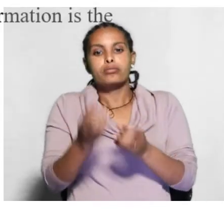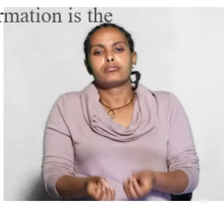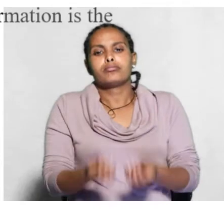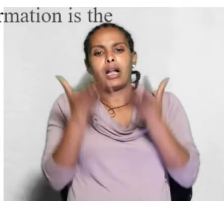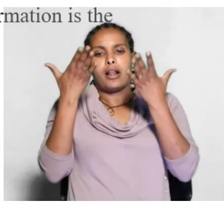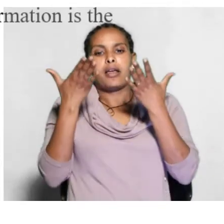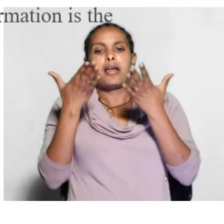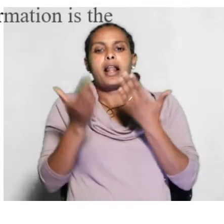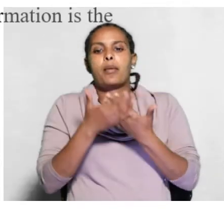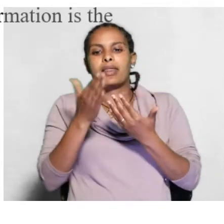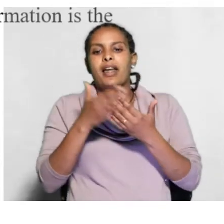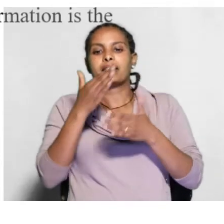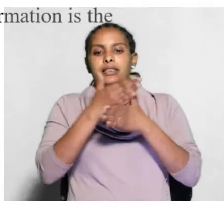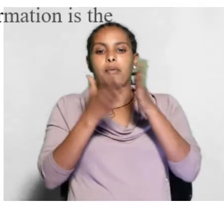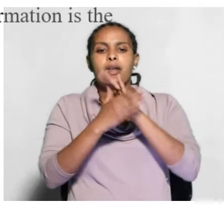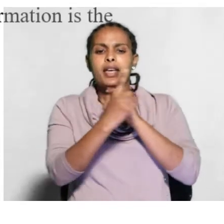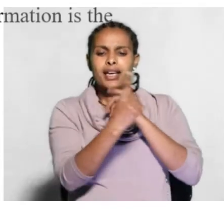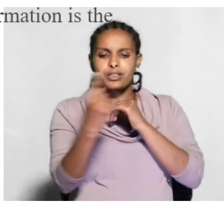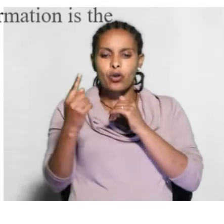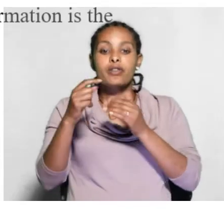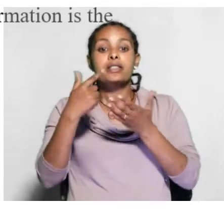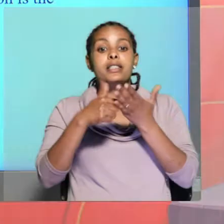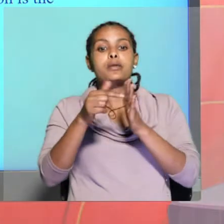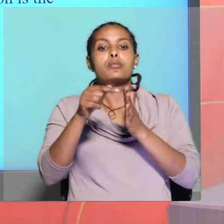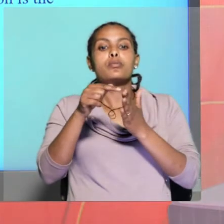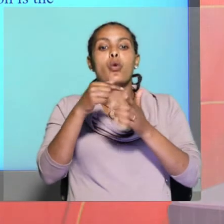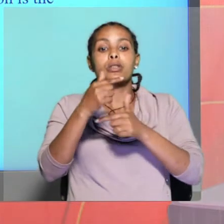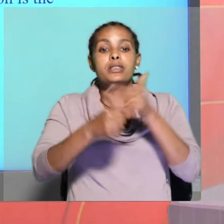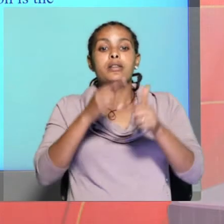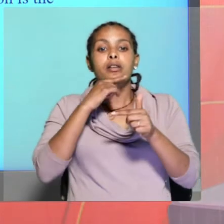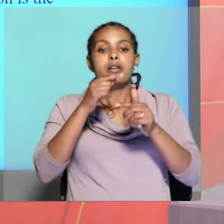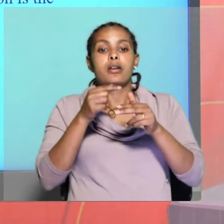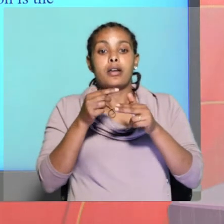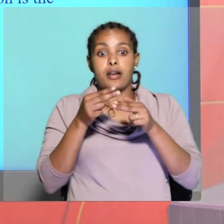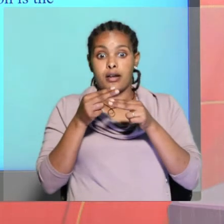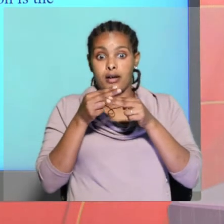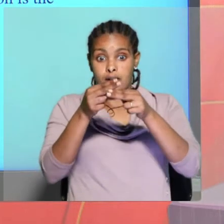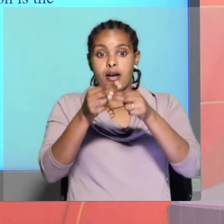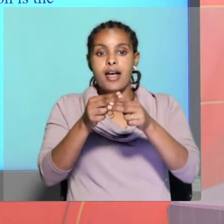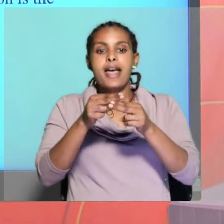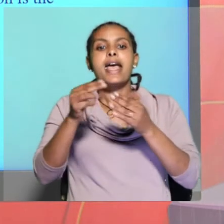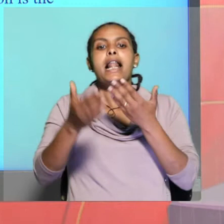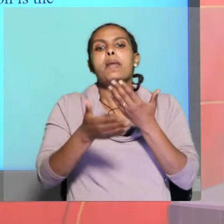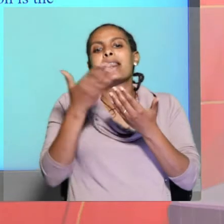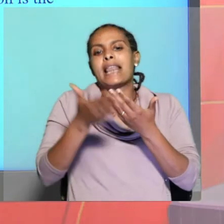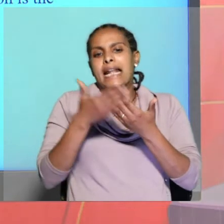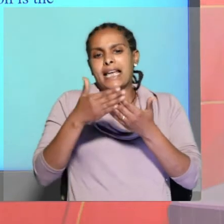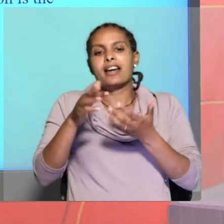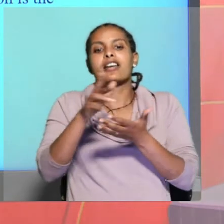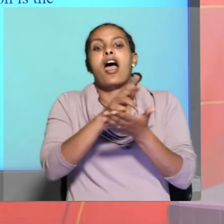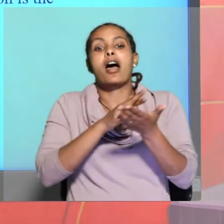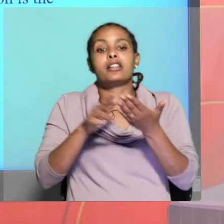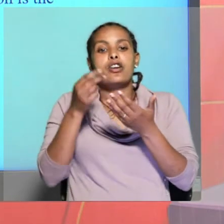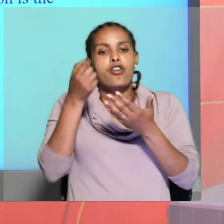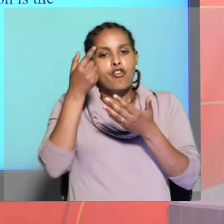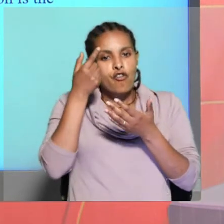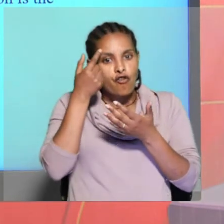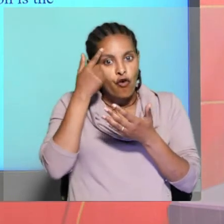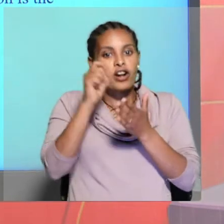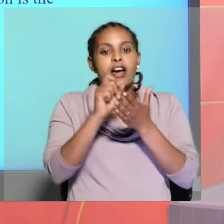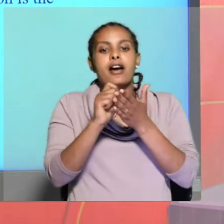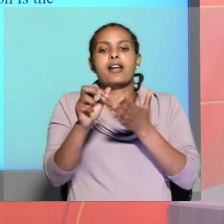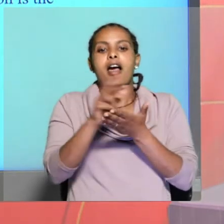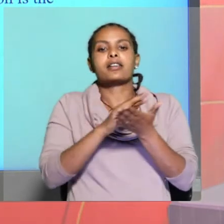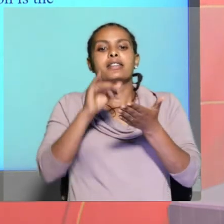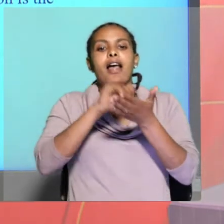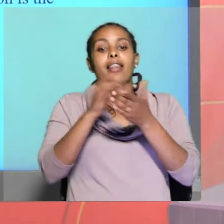steps. Each of these processes is known as an elementary reaction. For a reaction